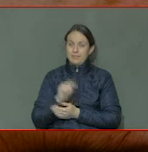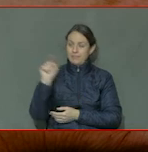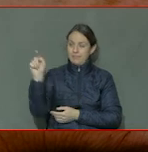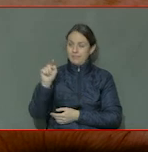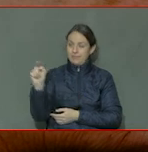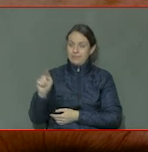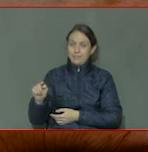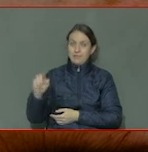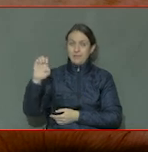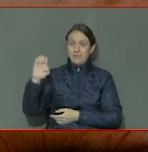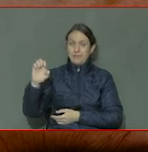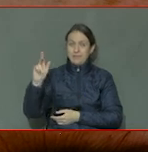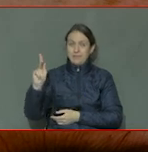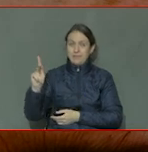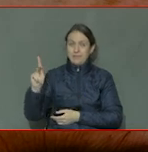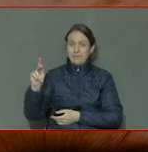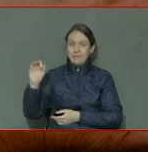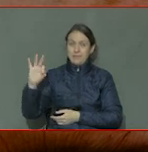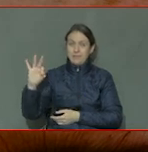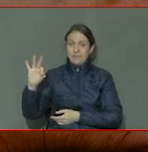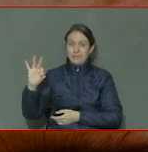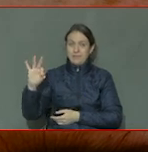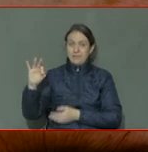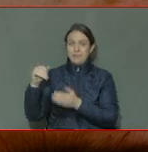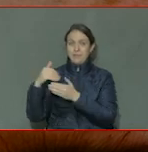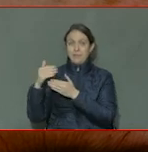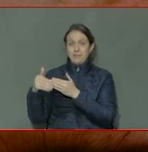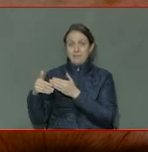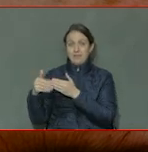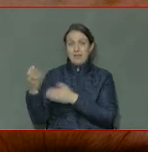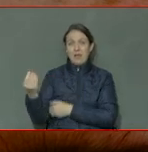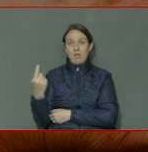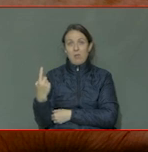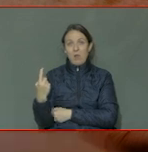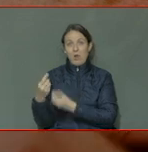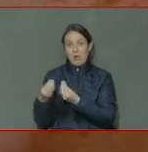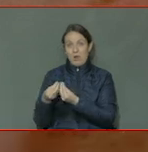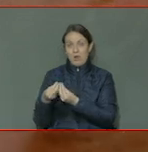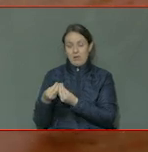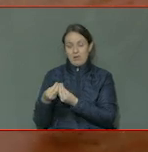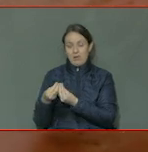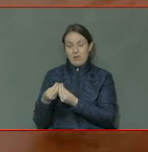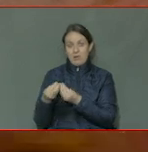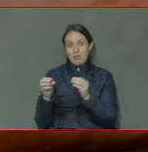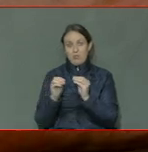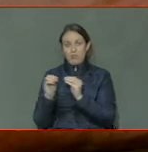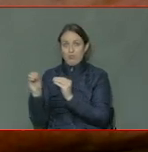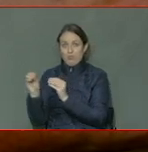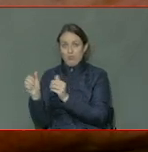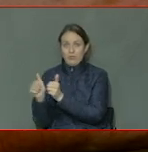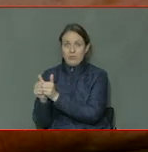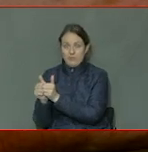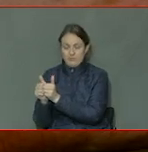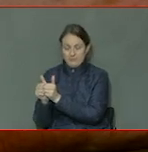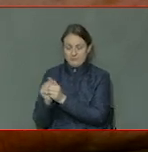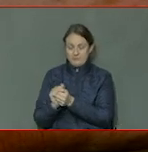sigma EK final. Afterwards, I just had one object and not two anymore.